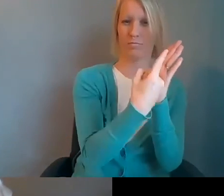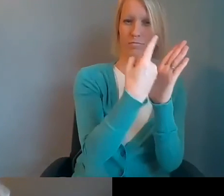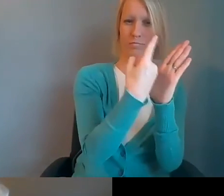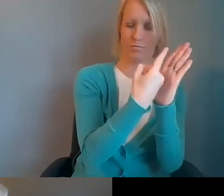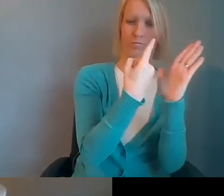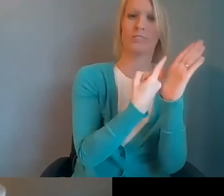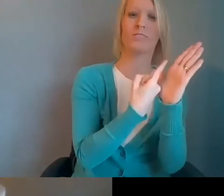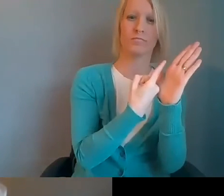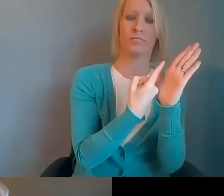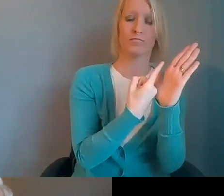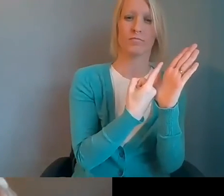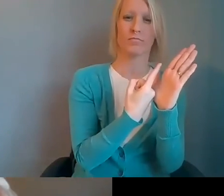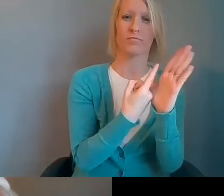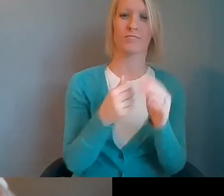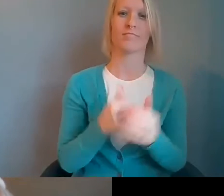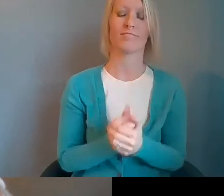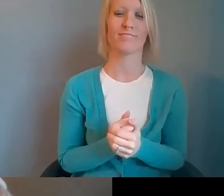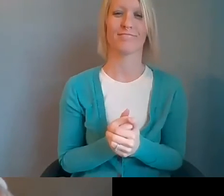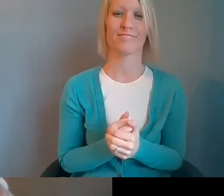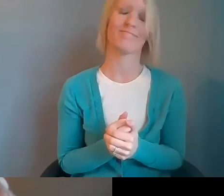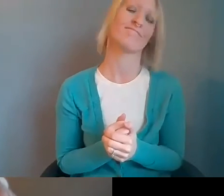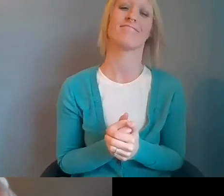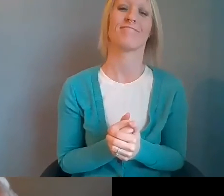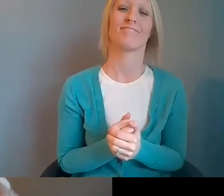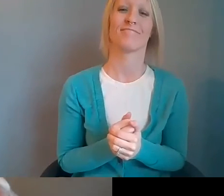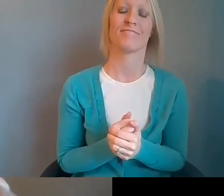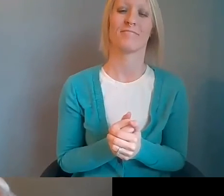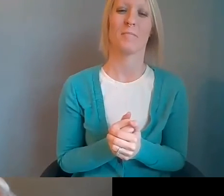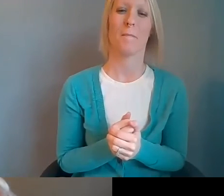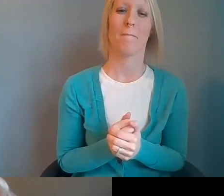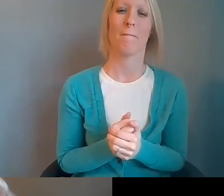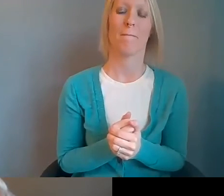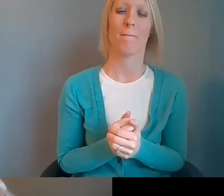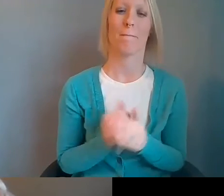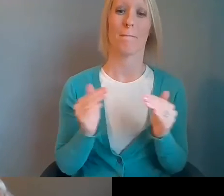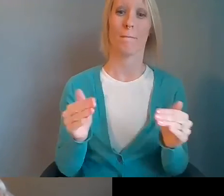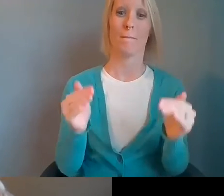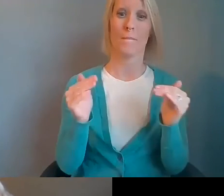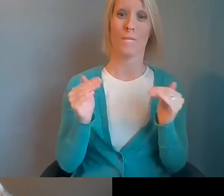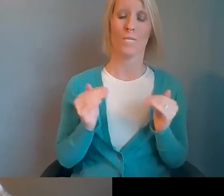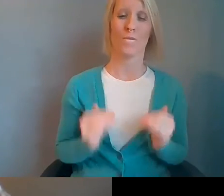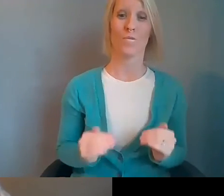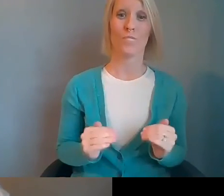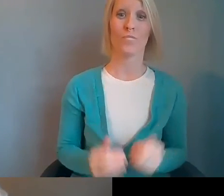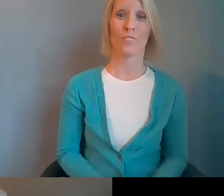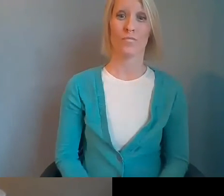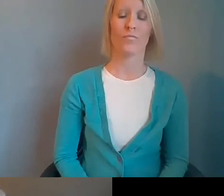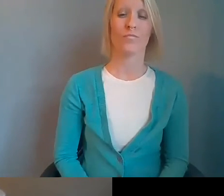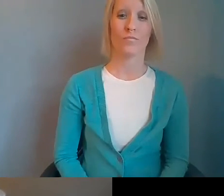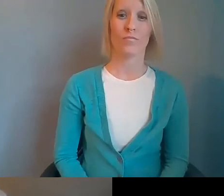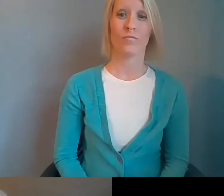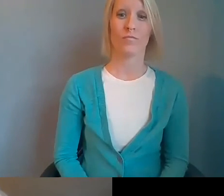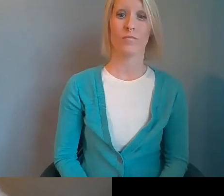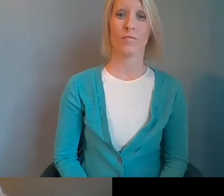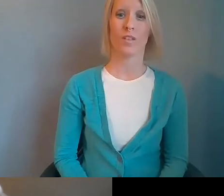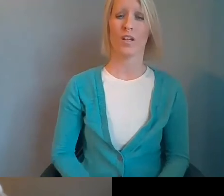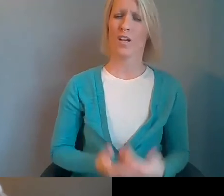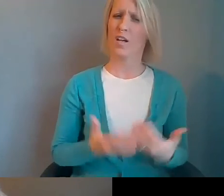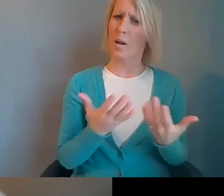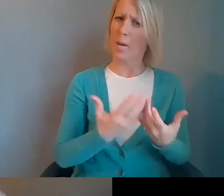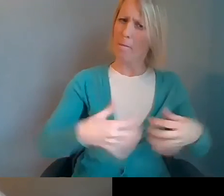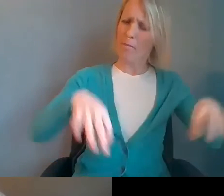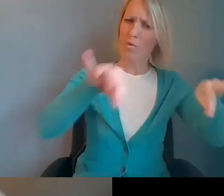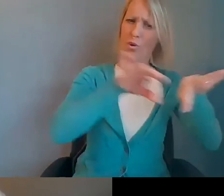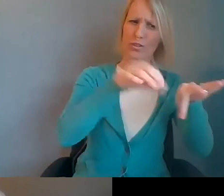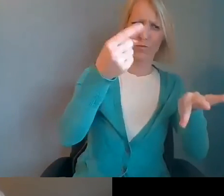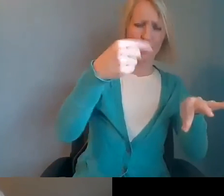I've already gone over 15 minutes, but one other thing that is very important for me has been to find a good